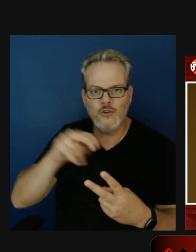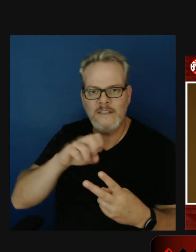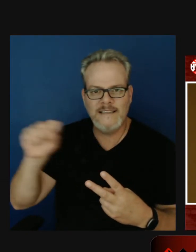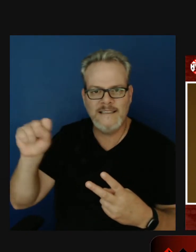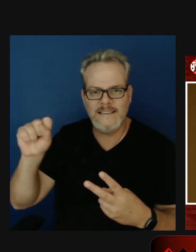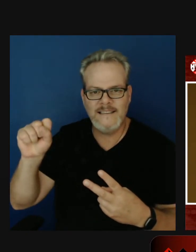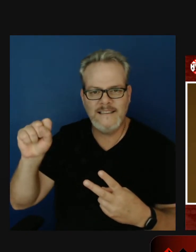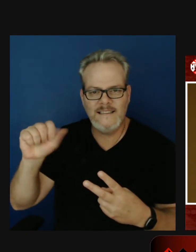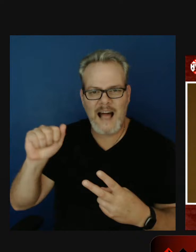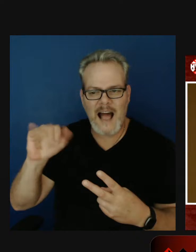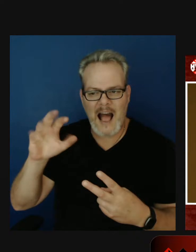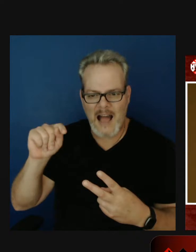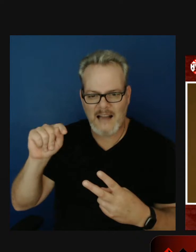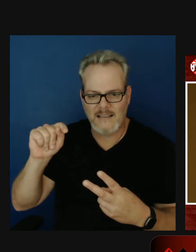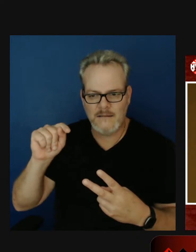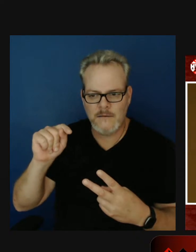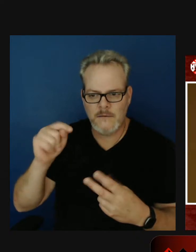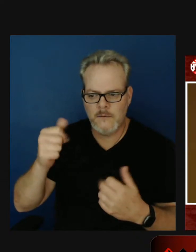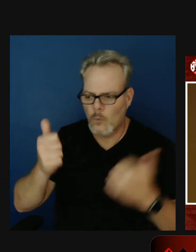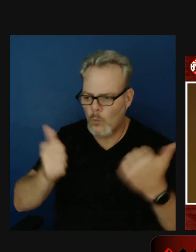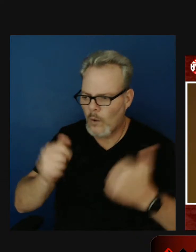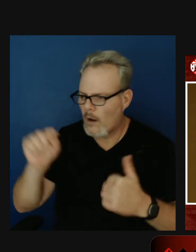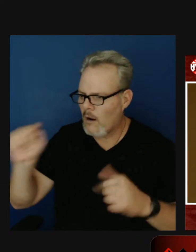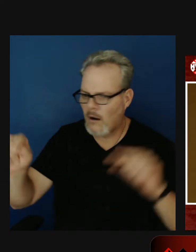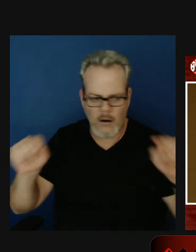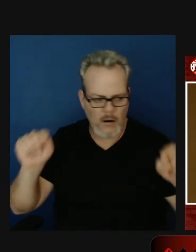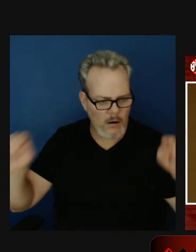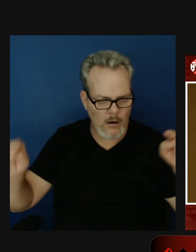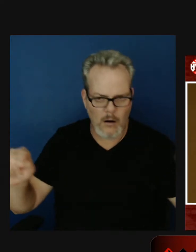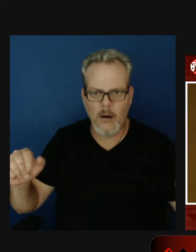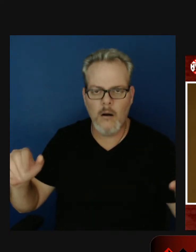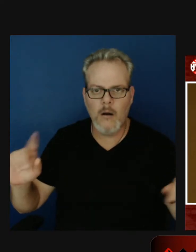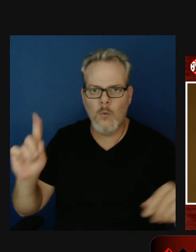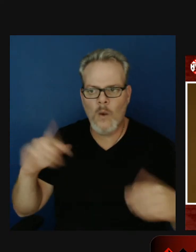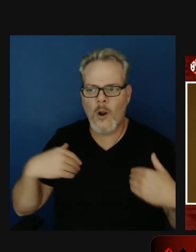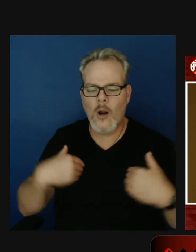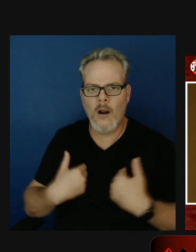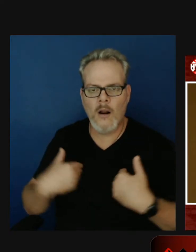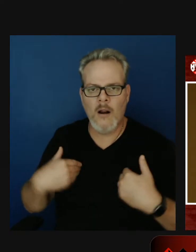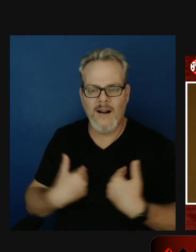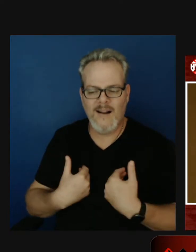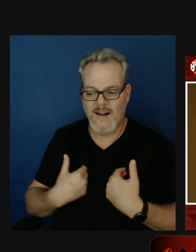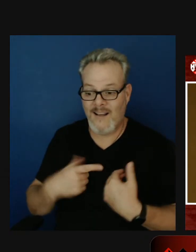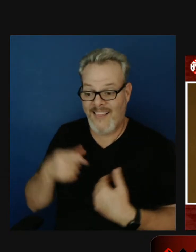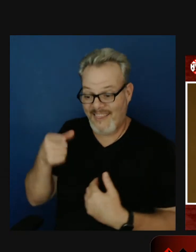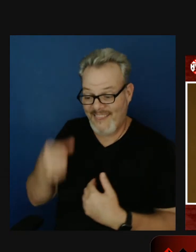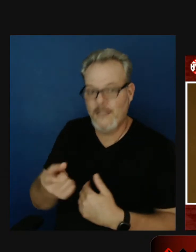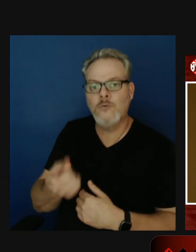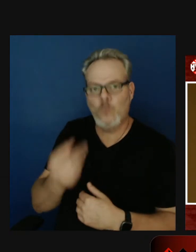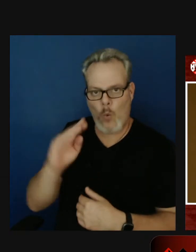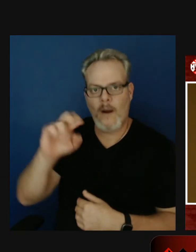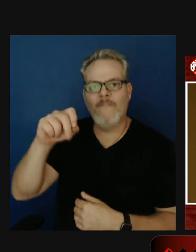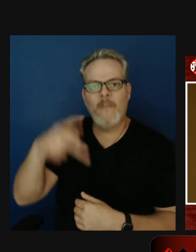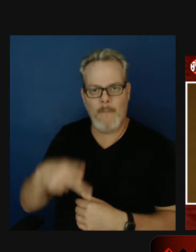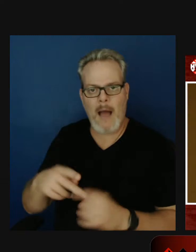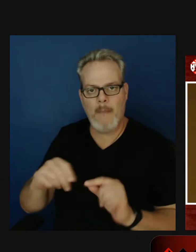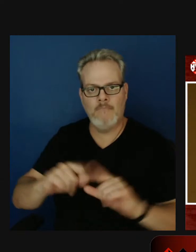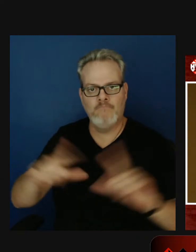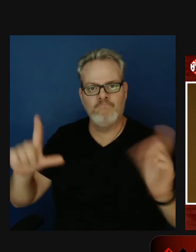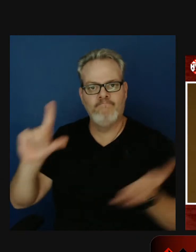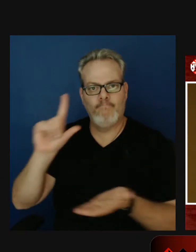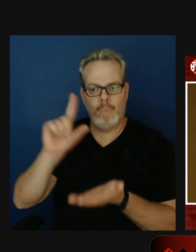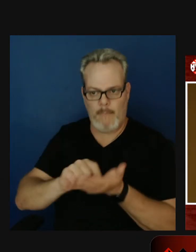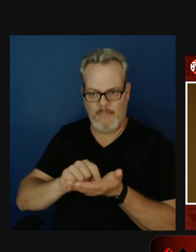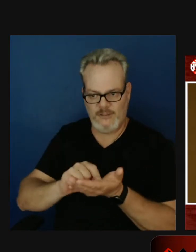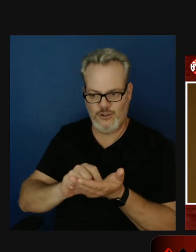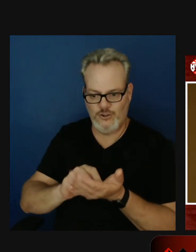useful in them, what should be designated wilderness. This is one of those maps that came out of that time. As you